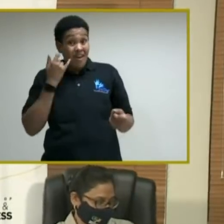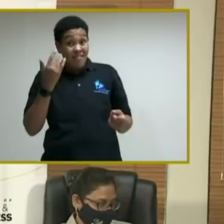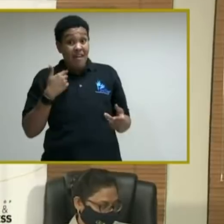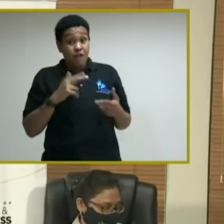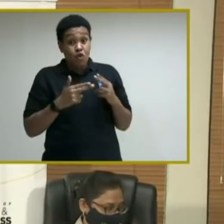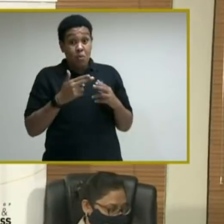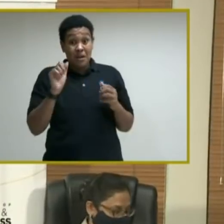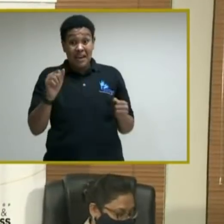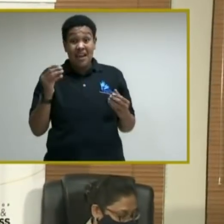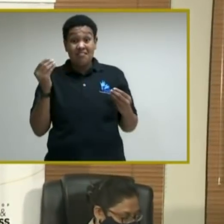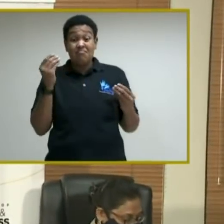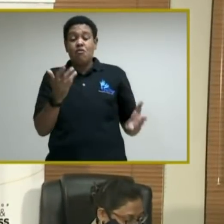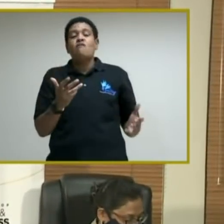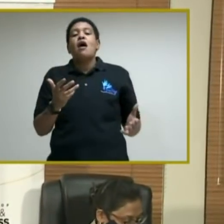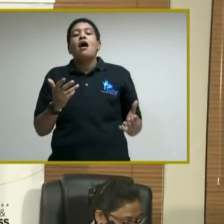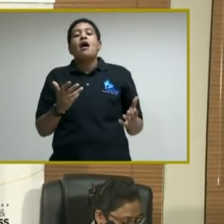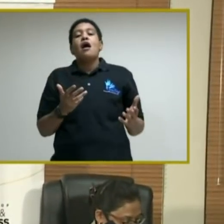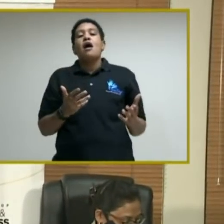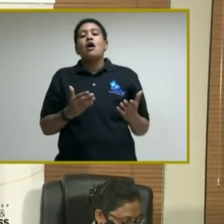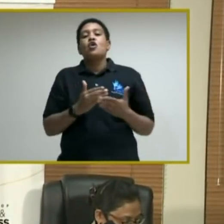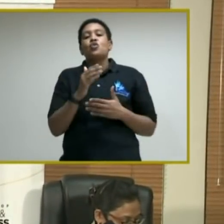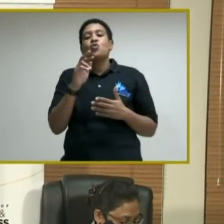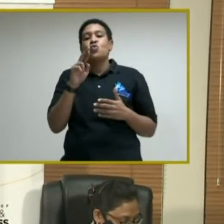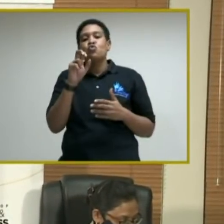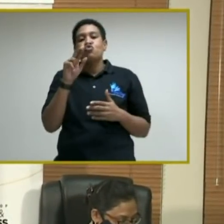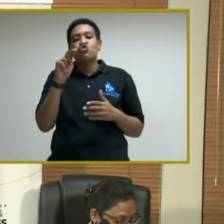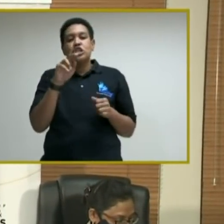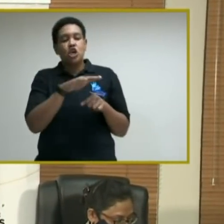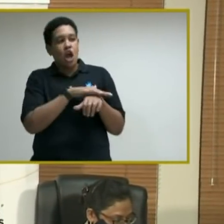numbers, do you have them by region?